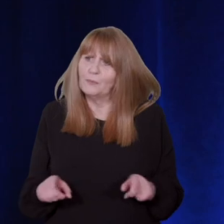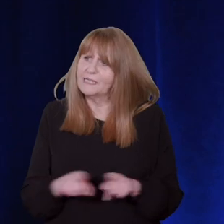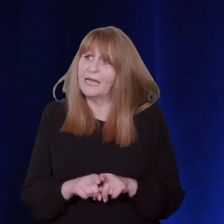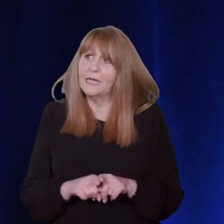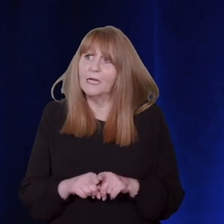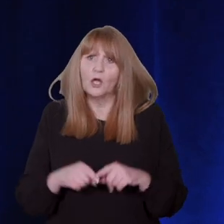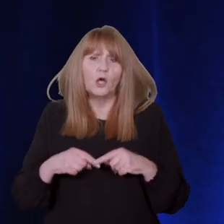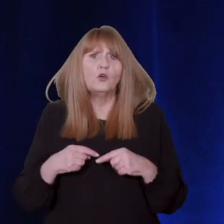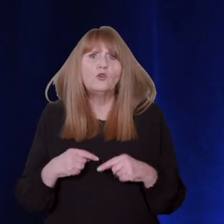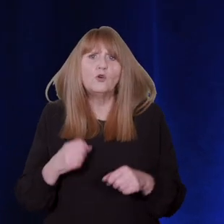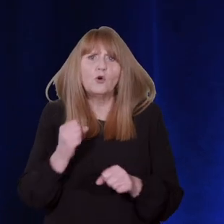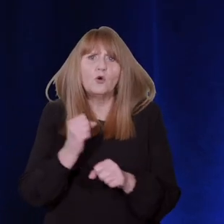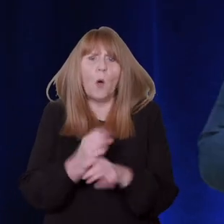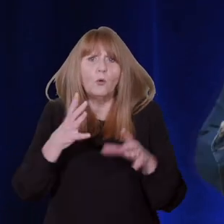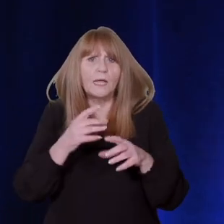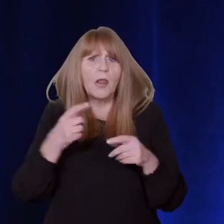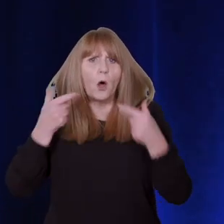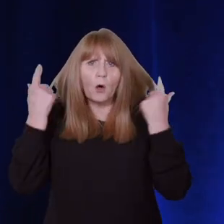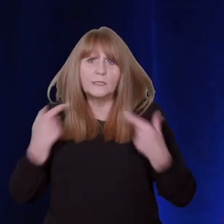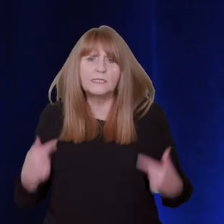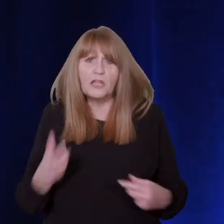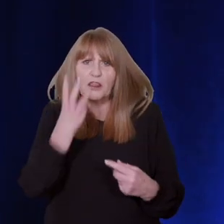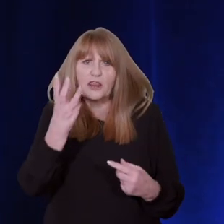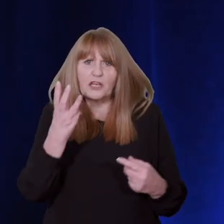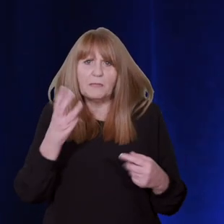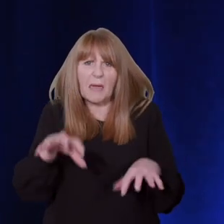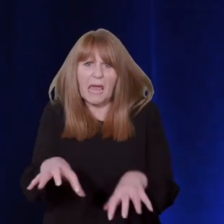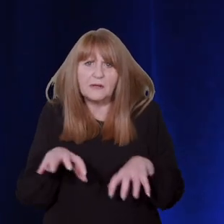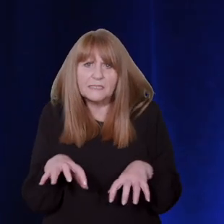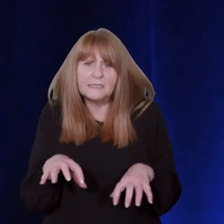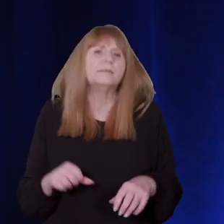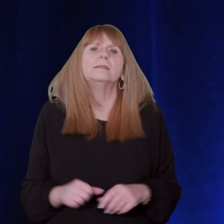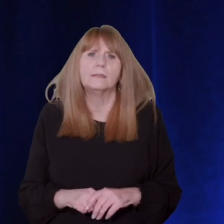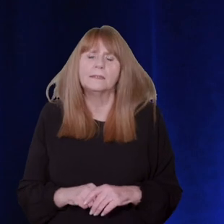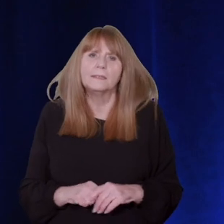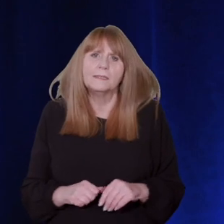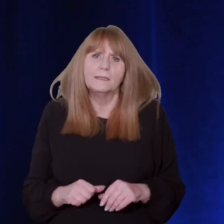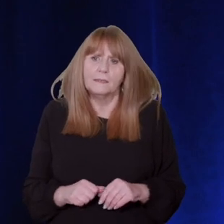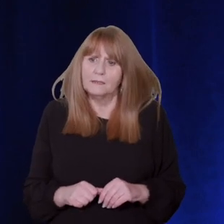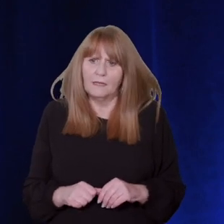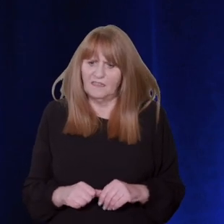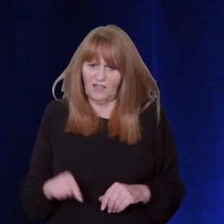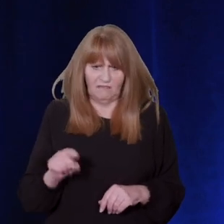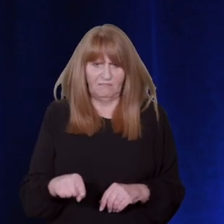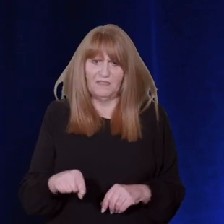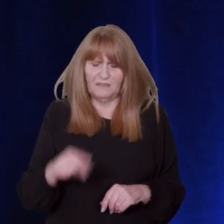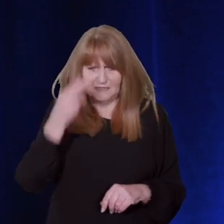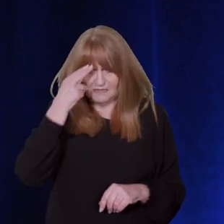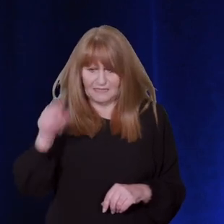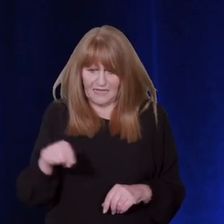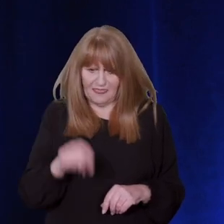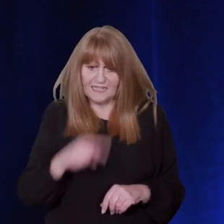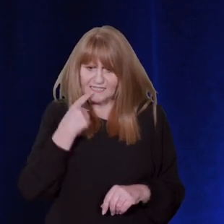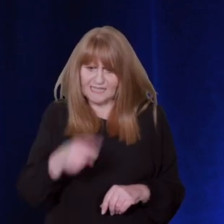bears, because he said, call this porridge. This is kind of, and he used a word that maybe we wouldn't use in church. He said, I want to be able to stand